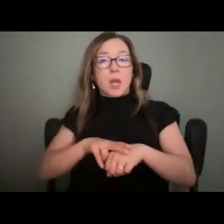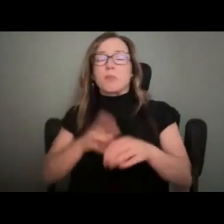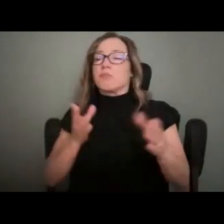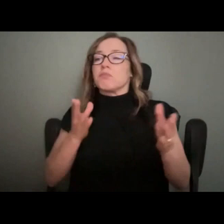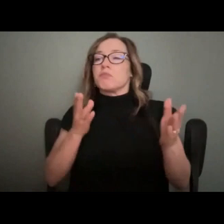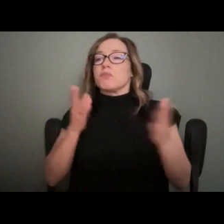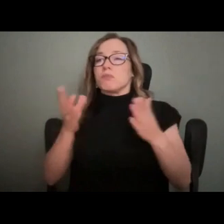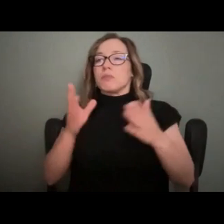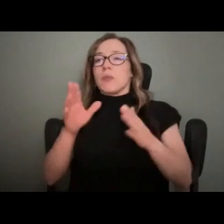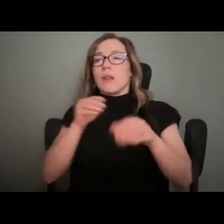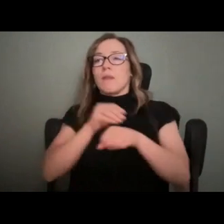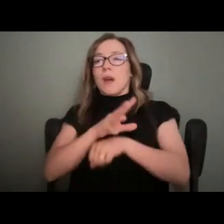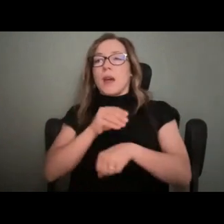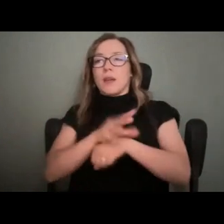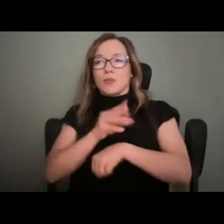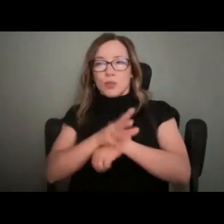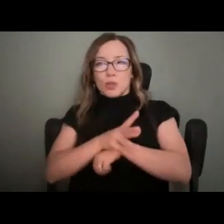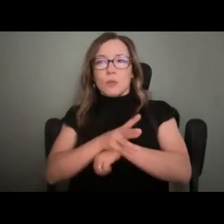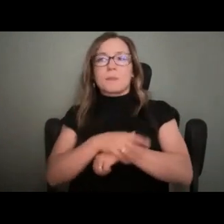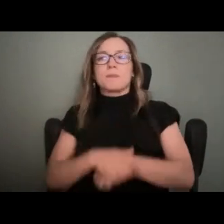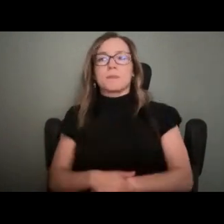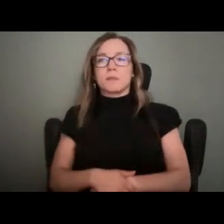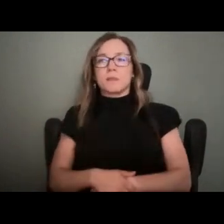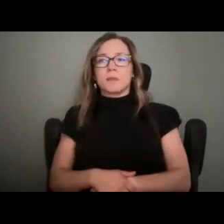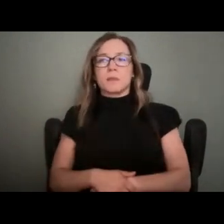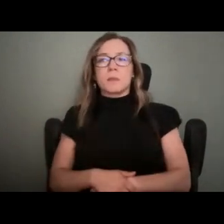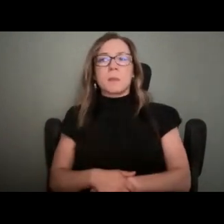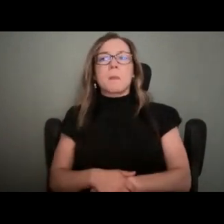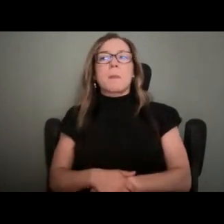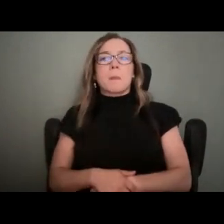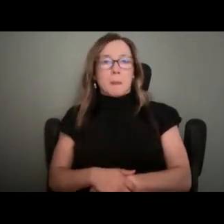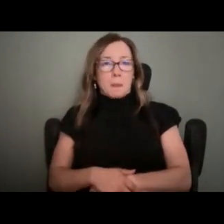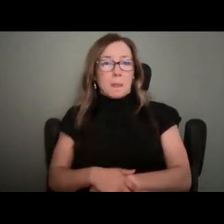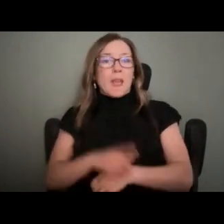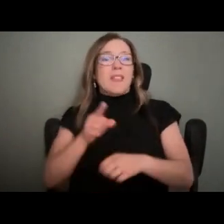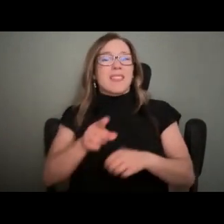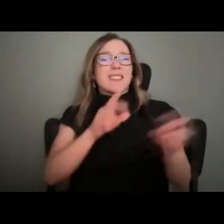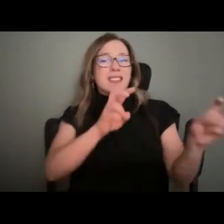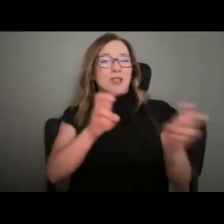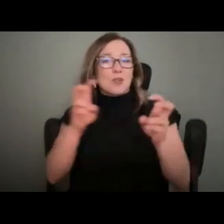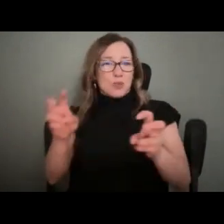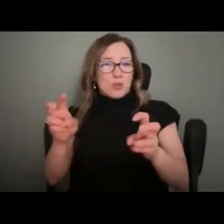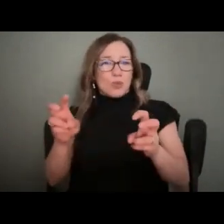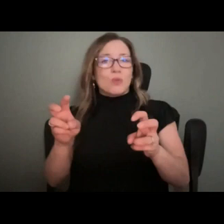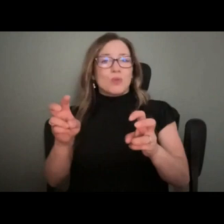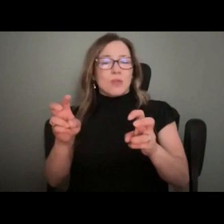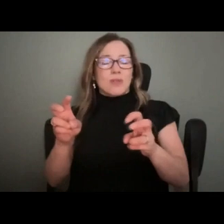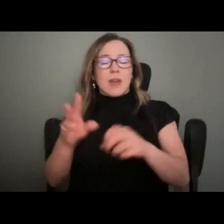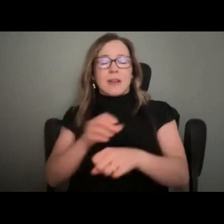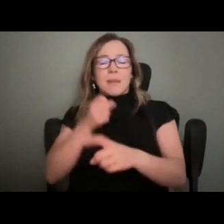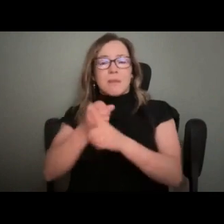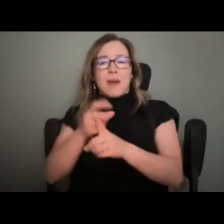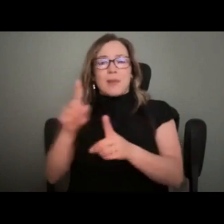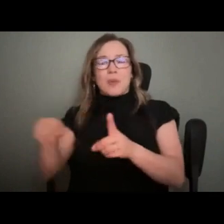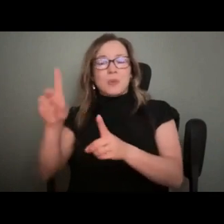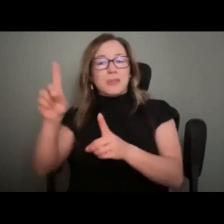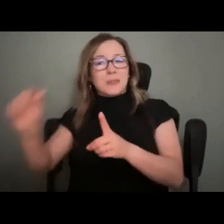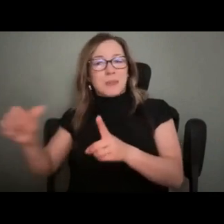to HHS Secretary Becerra on issues that impact people with disabilities and older